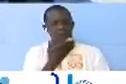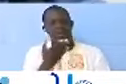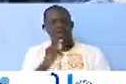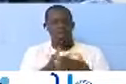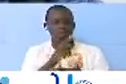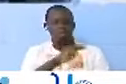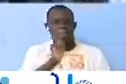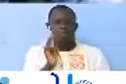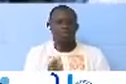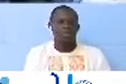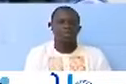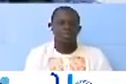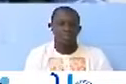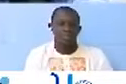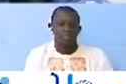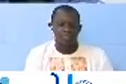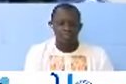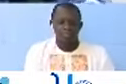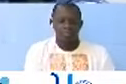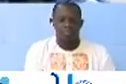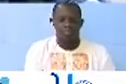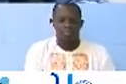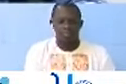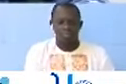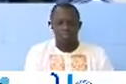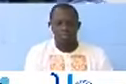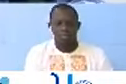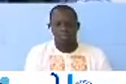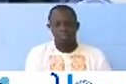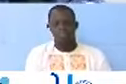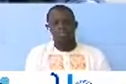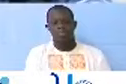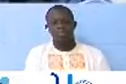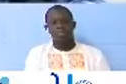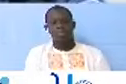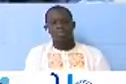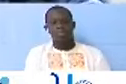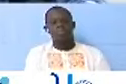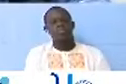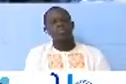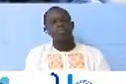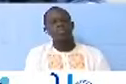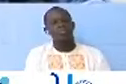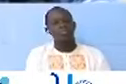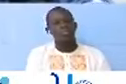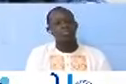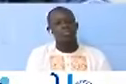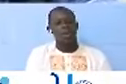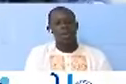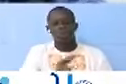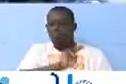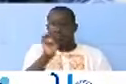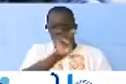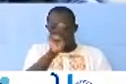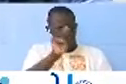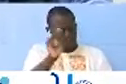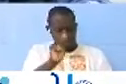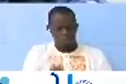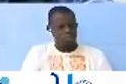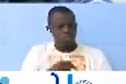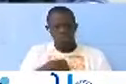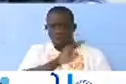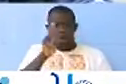e iblo e nyodum e iblo ini iblo e nyodum blo kono ba. Ni mix. No, I don't want to mix with